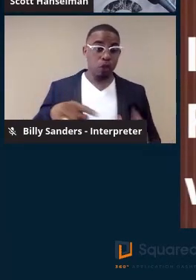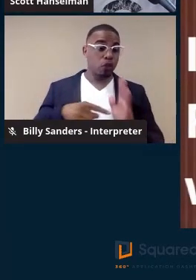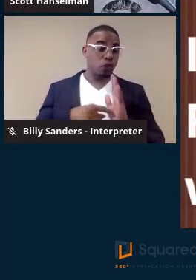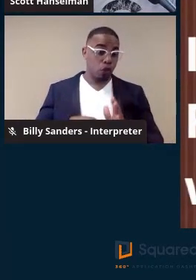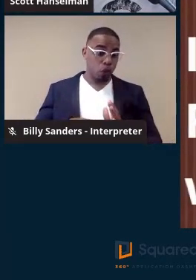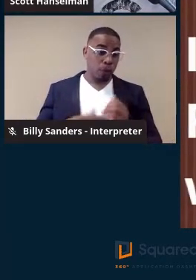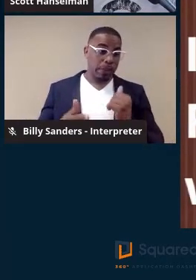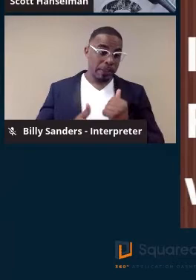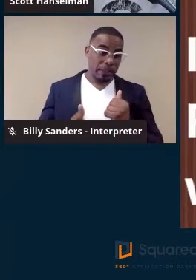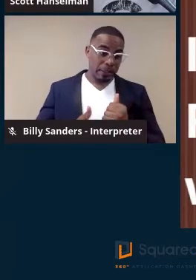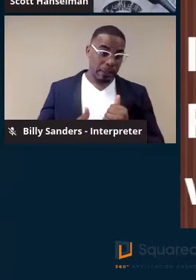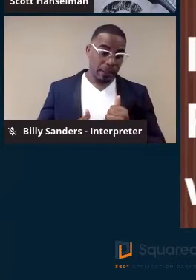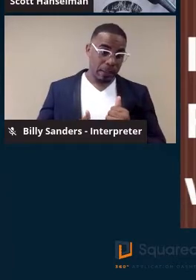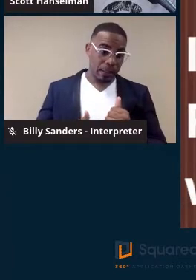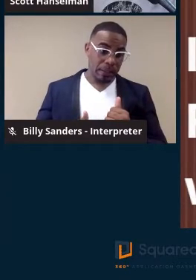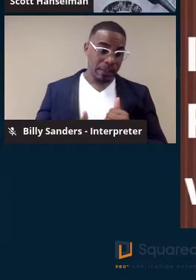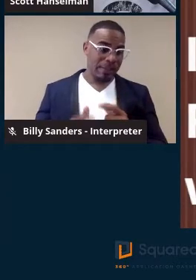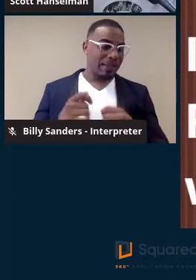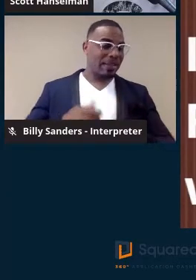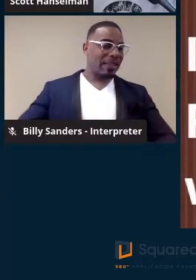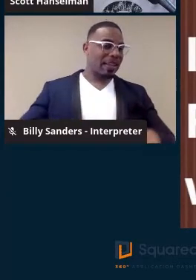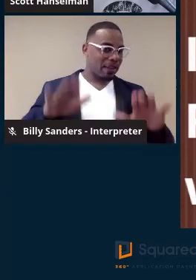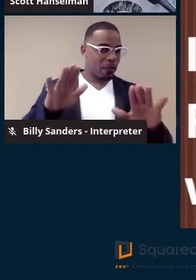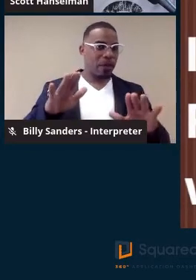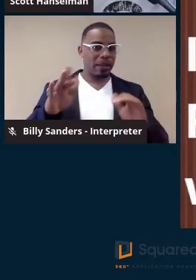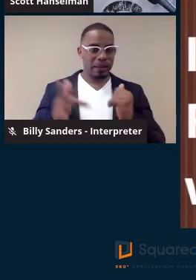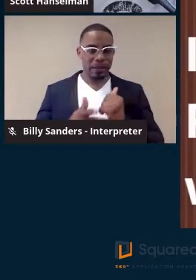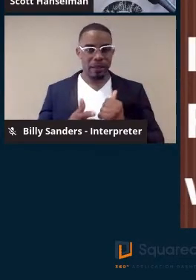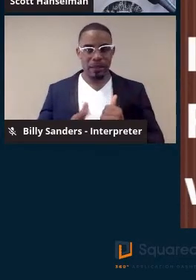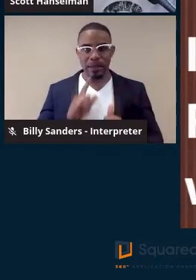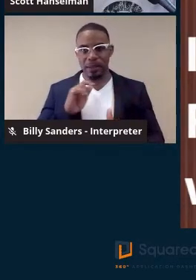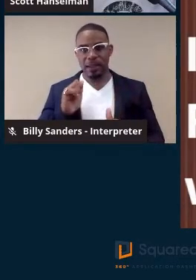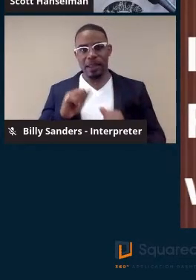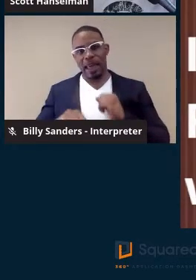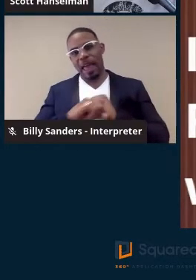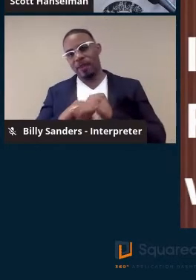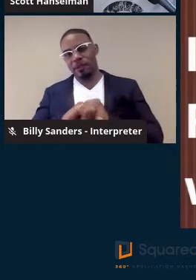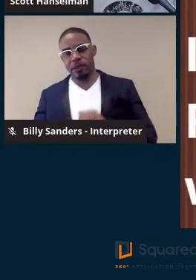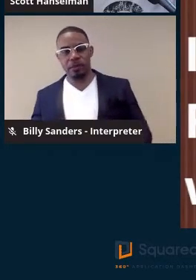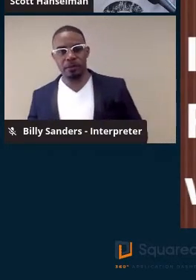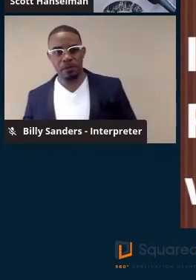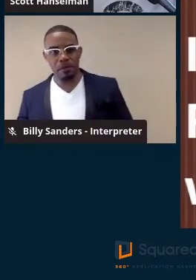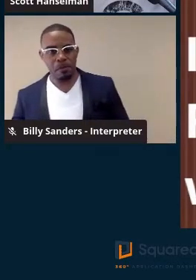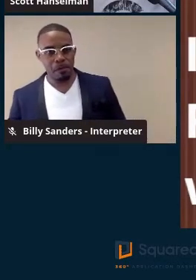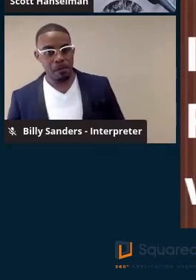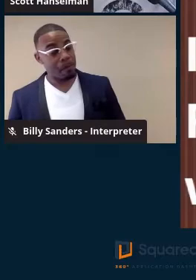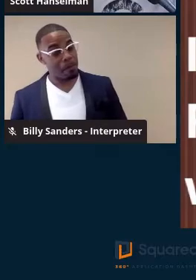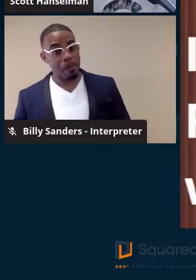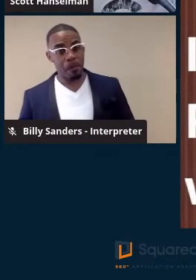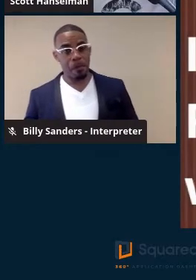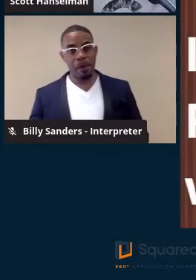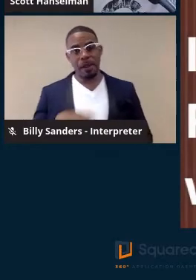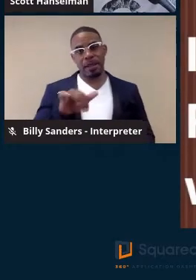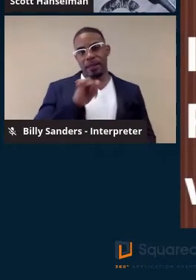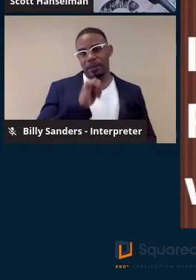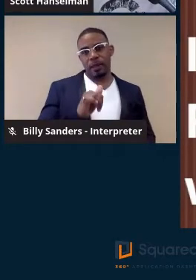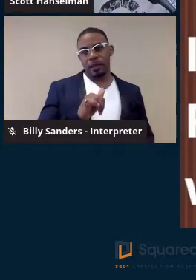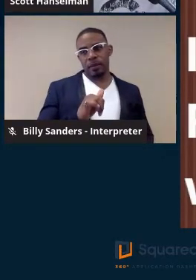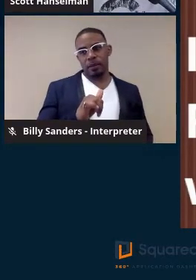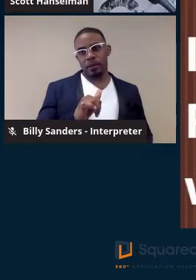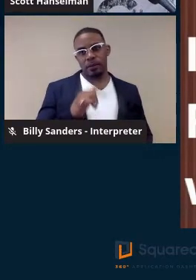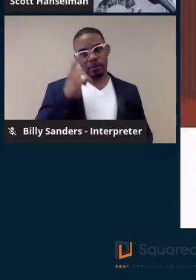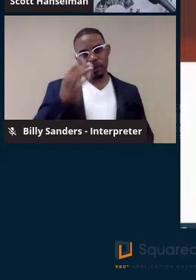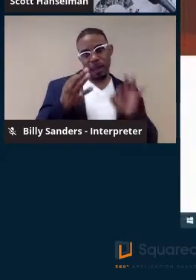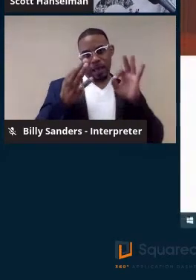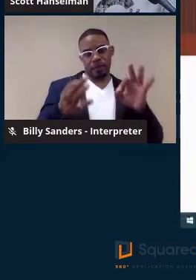the technology. It's giving away the technology. It's advertising the technology. And that's not